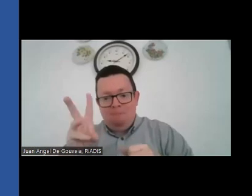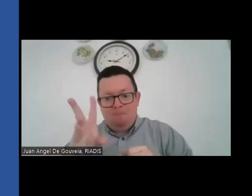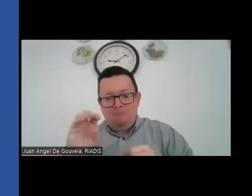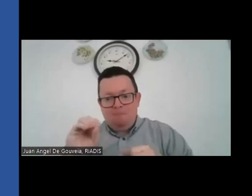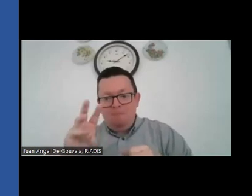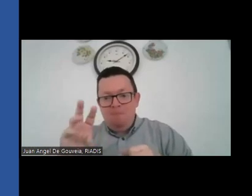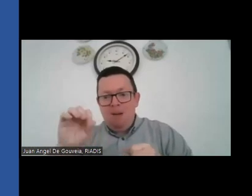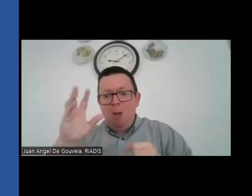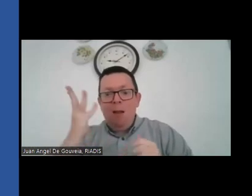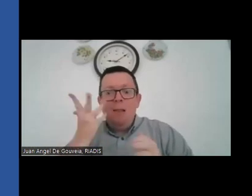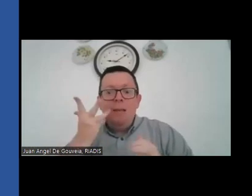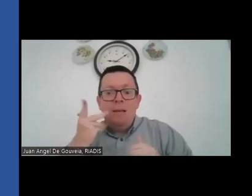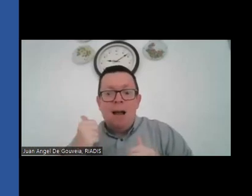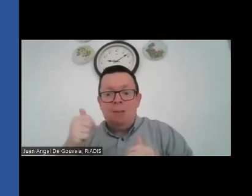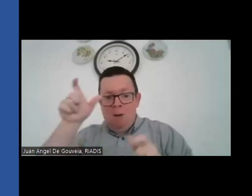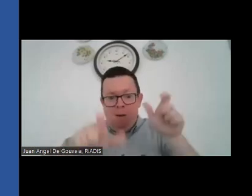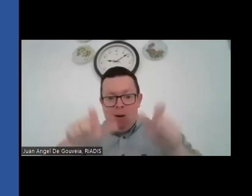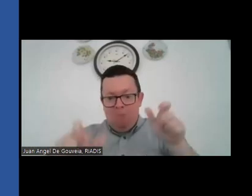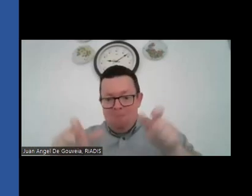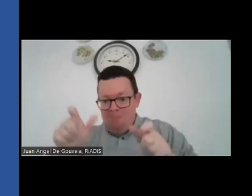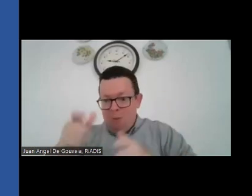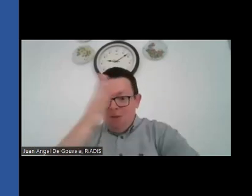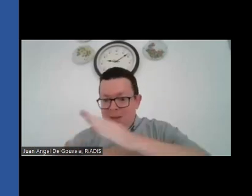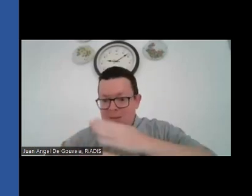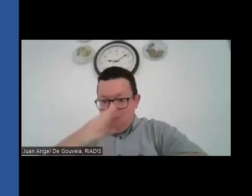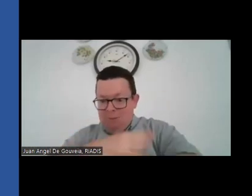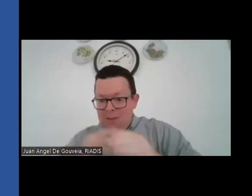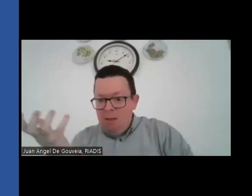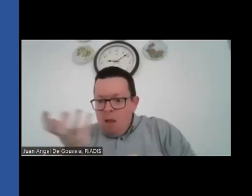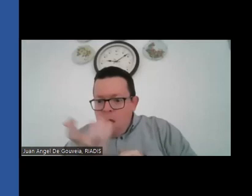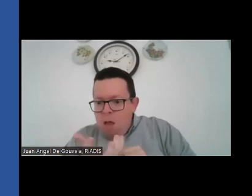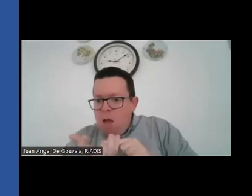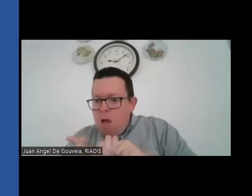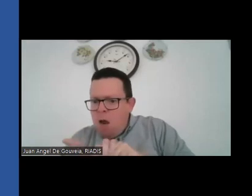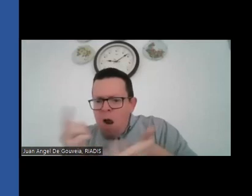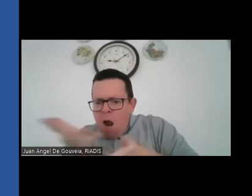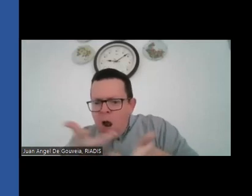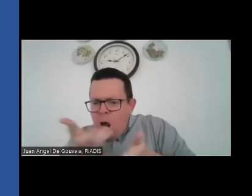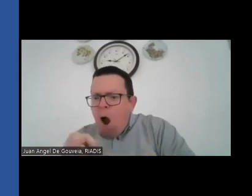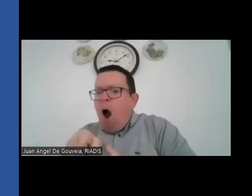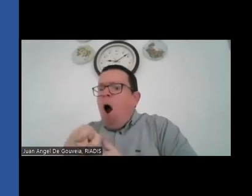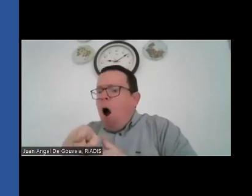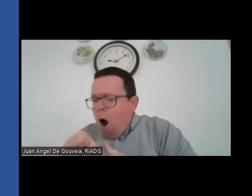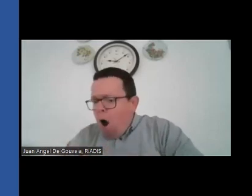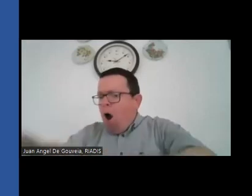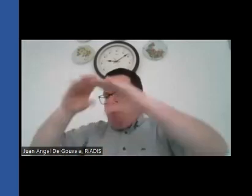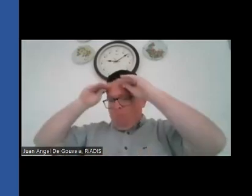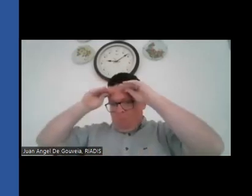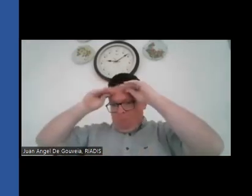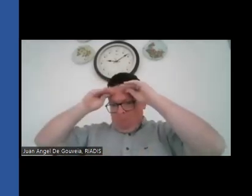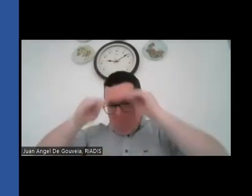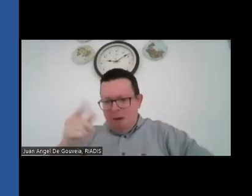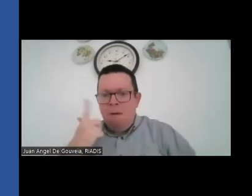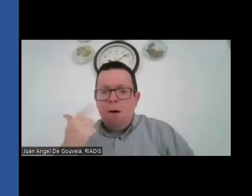with disabilities in the hospital in the short term, like it's 30 days. Second